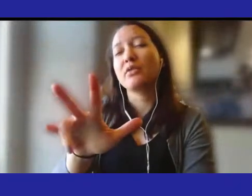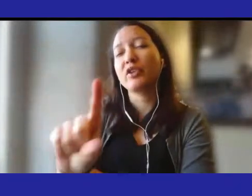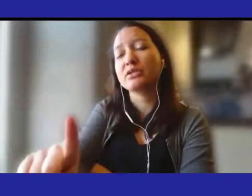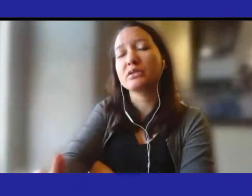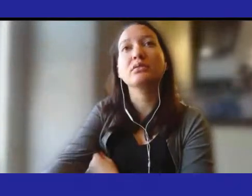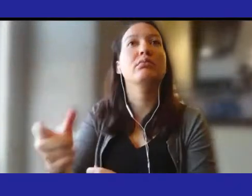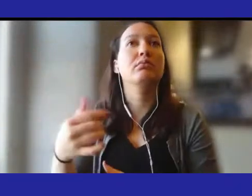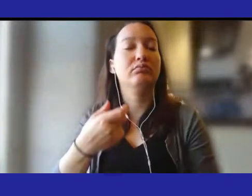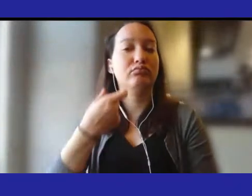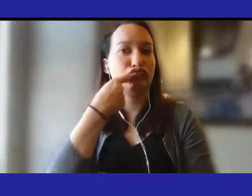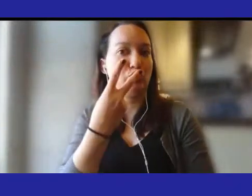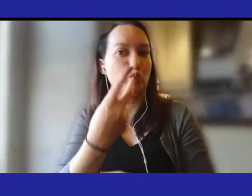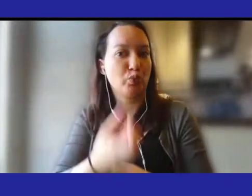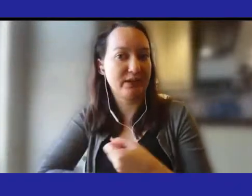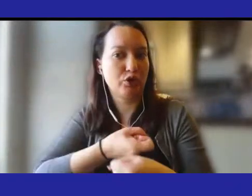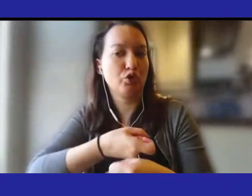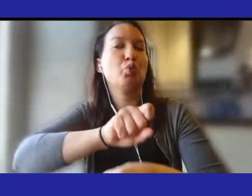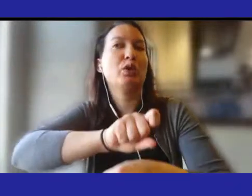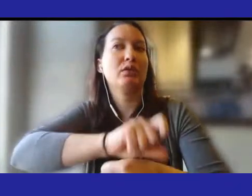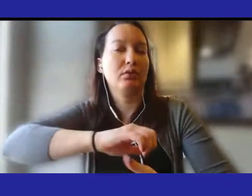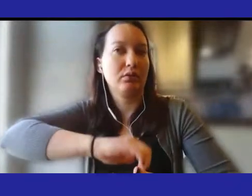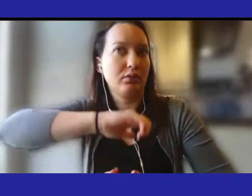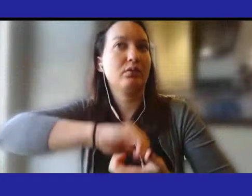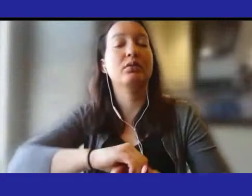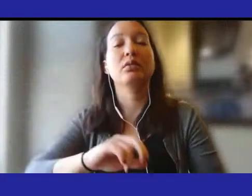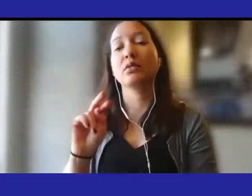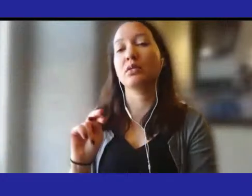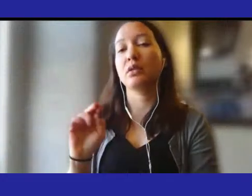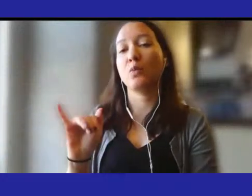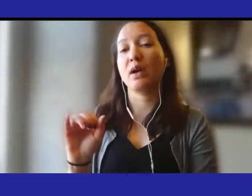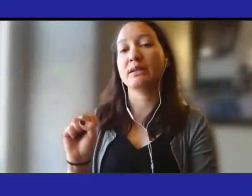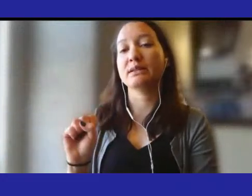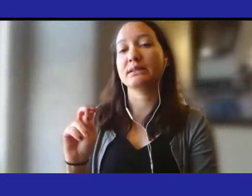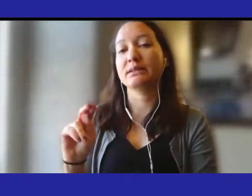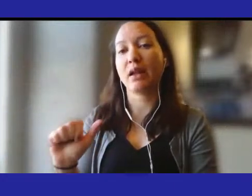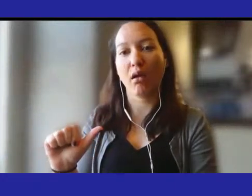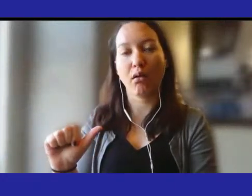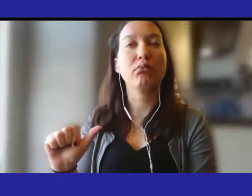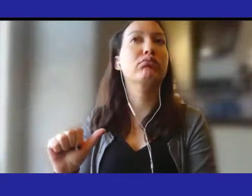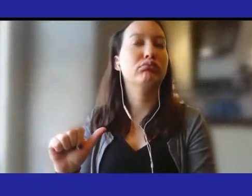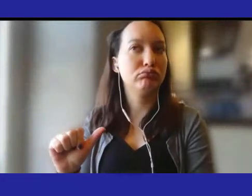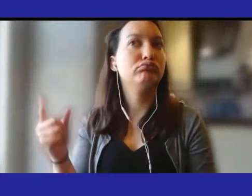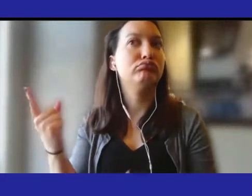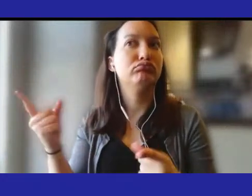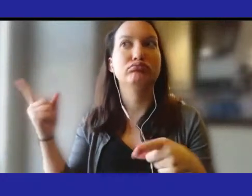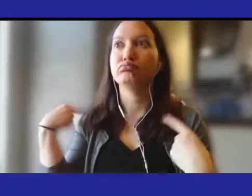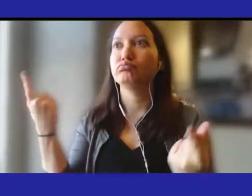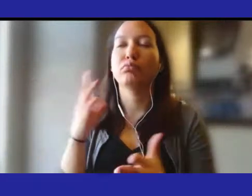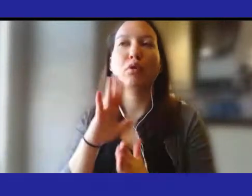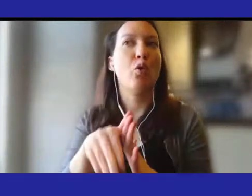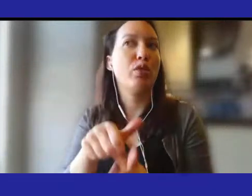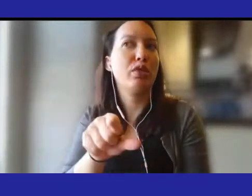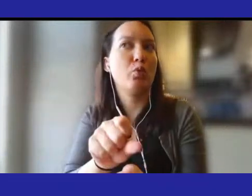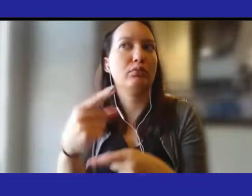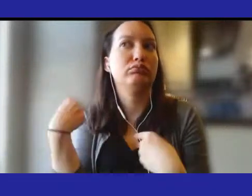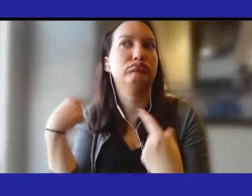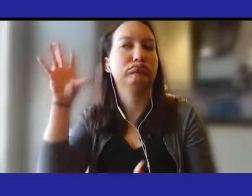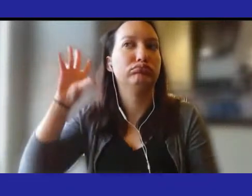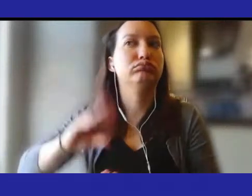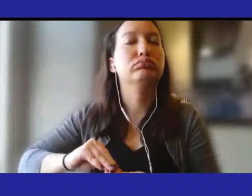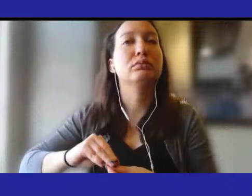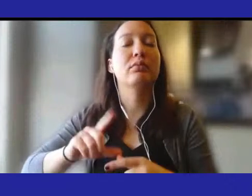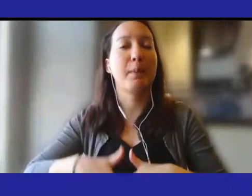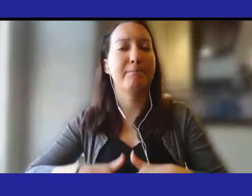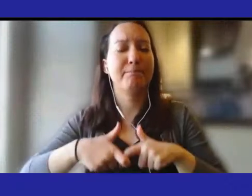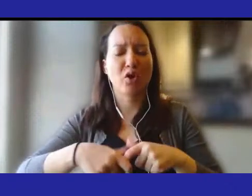2 years of work in partnership with NISNA. This is essentially a culmination of all of the work that we've done. This is an opportunity to pause and